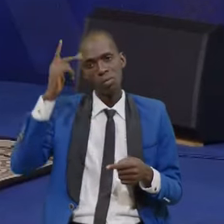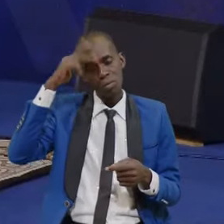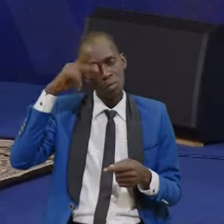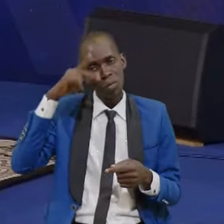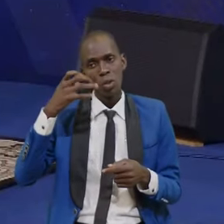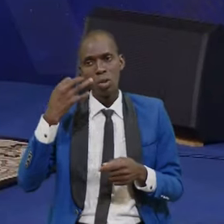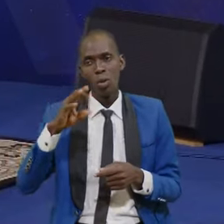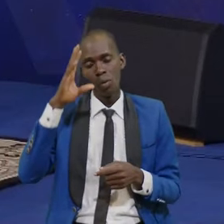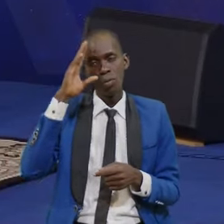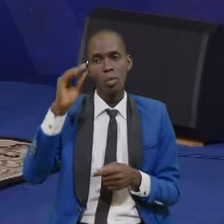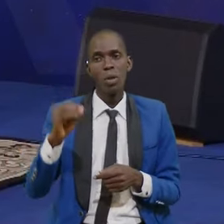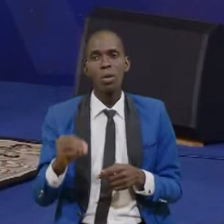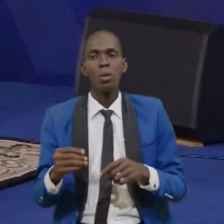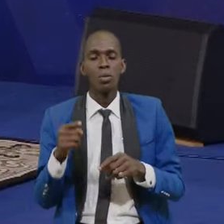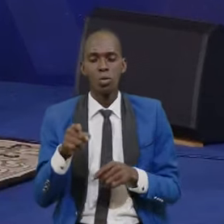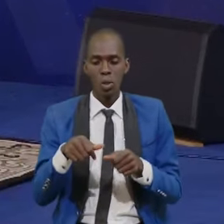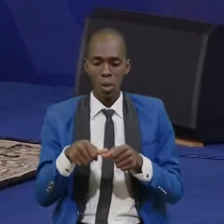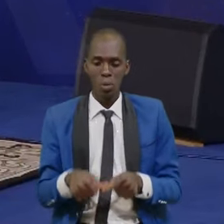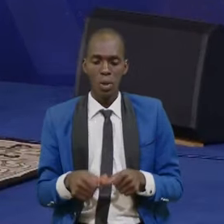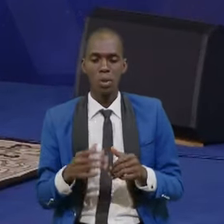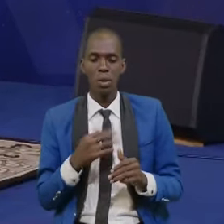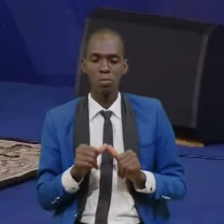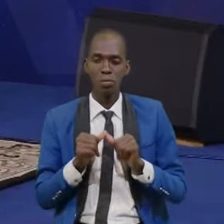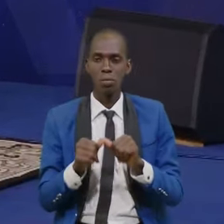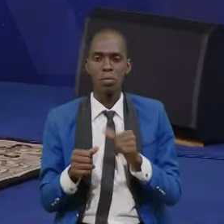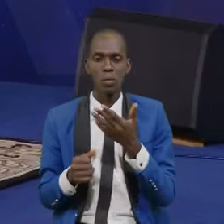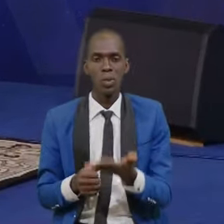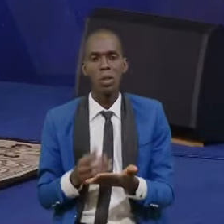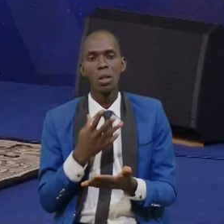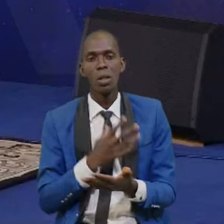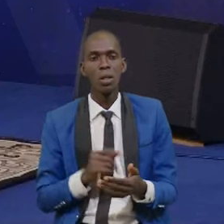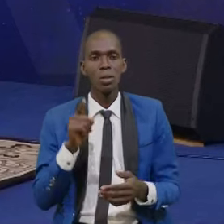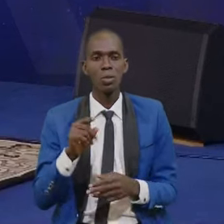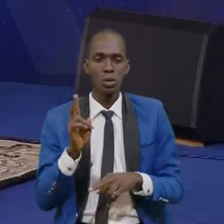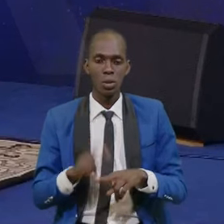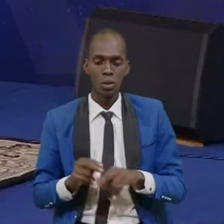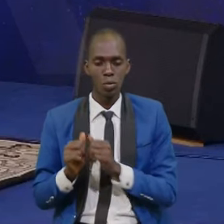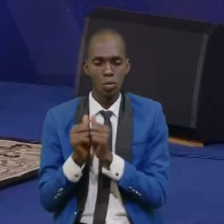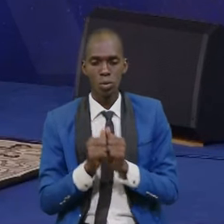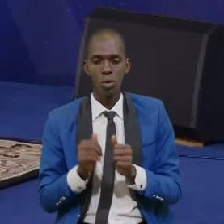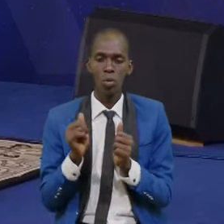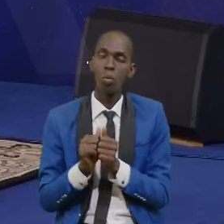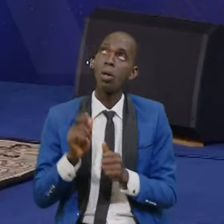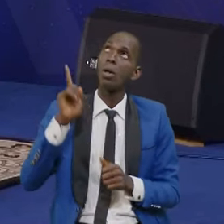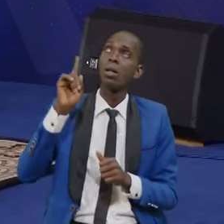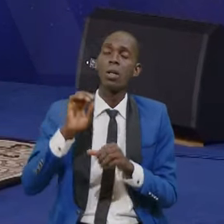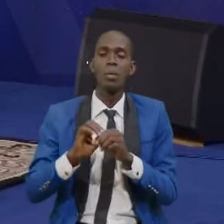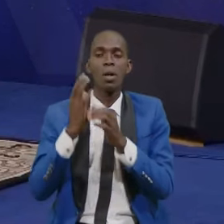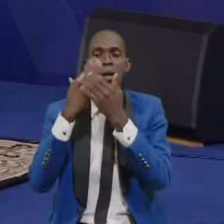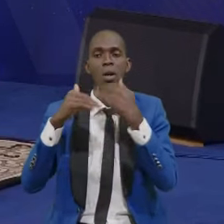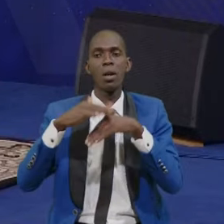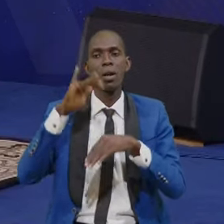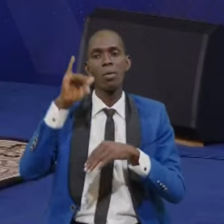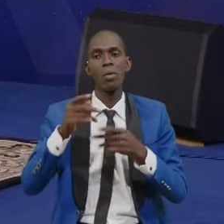abide and remain there, and you see together with him in heavenly places,